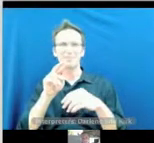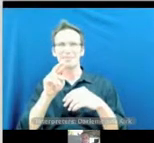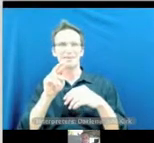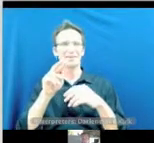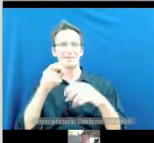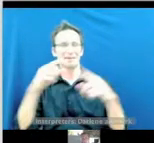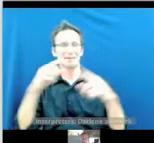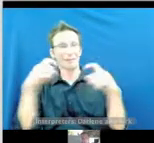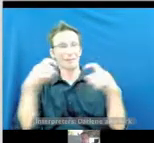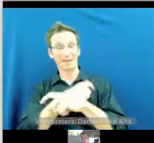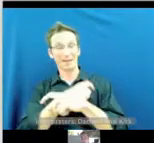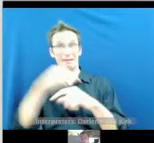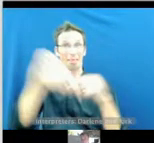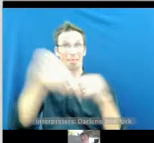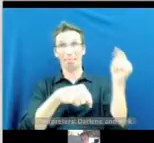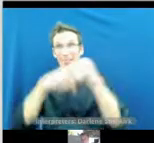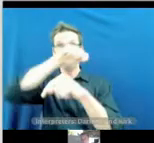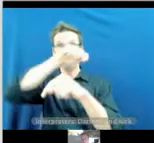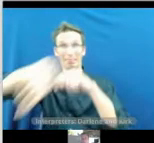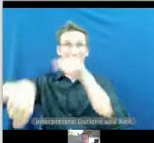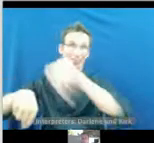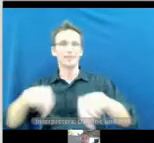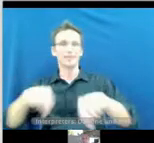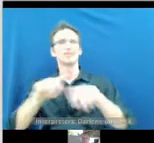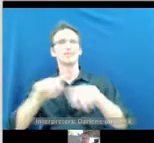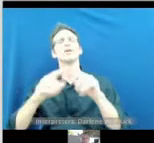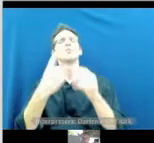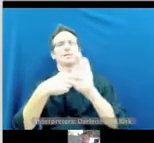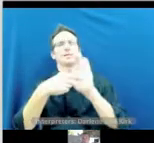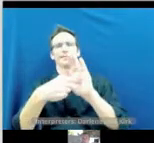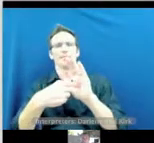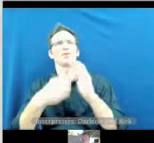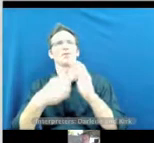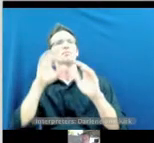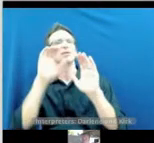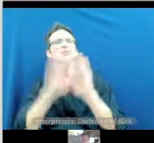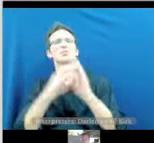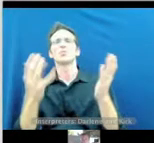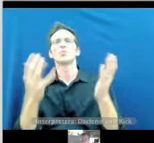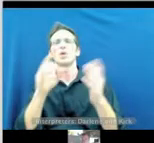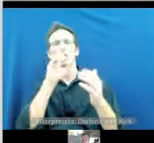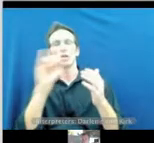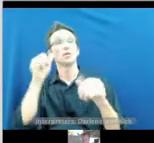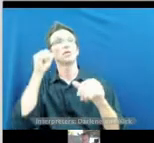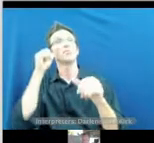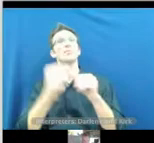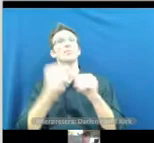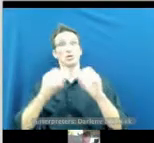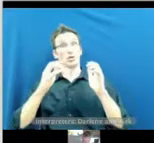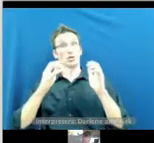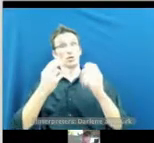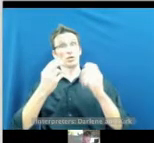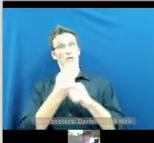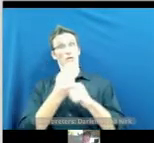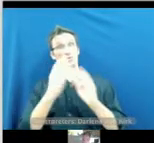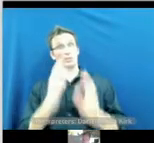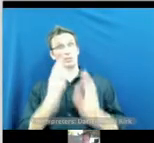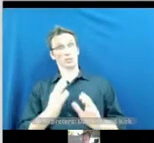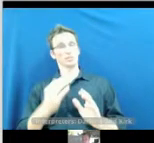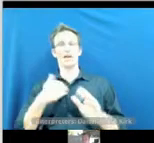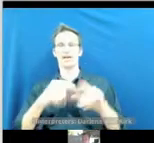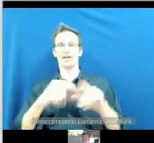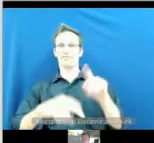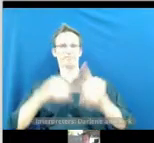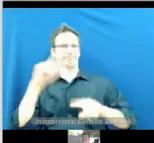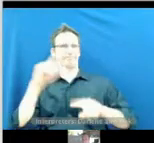but here's an example. So I want us, again, back to the idea of this spectrum of consumers, right? Excuse me. So